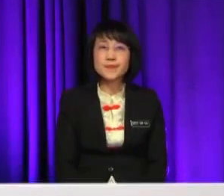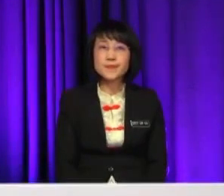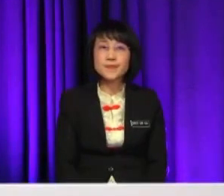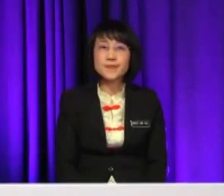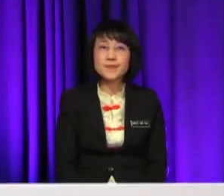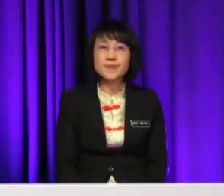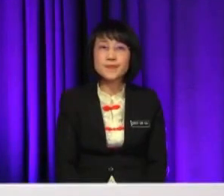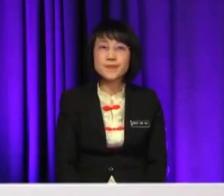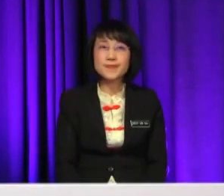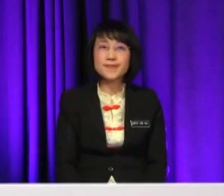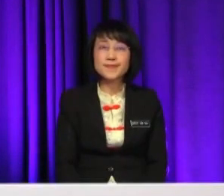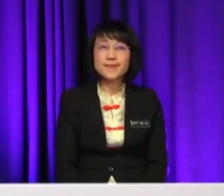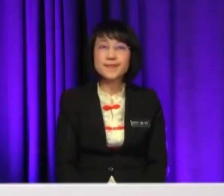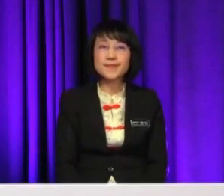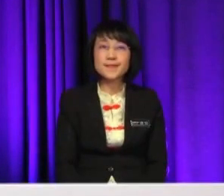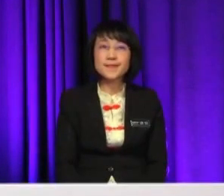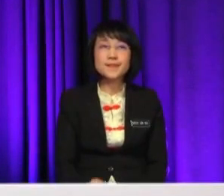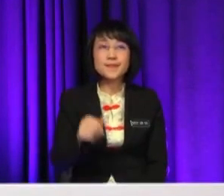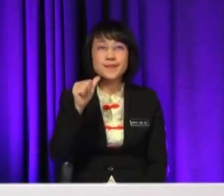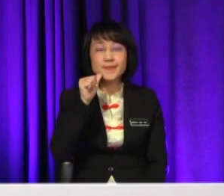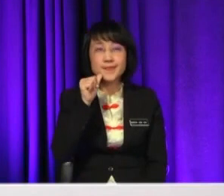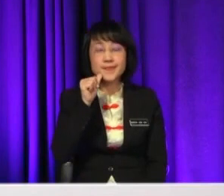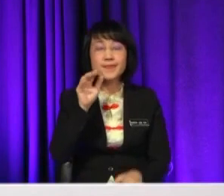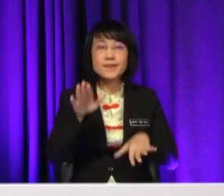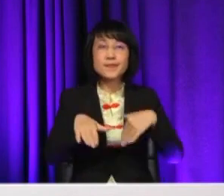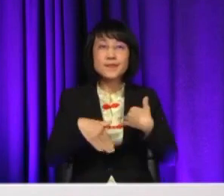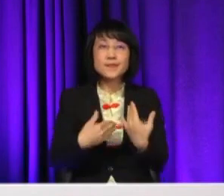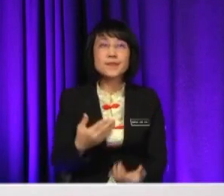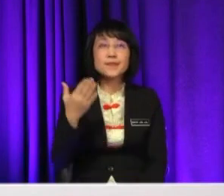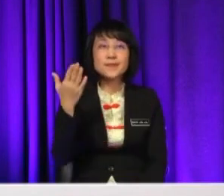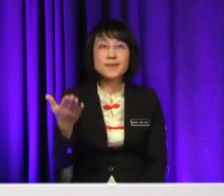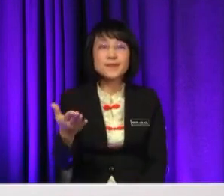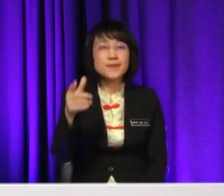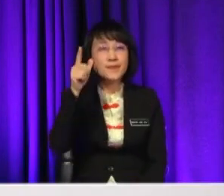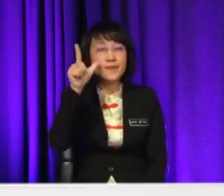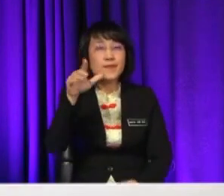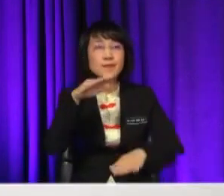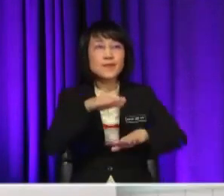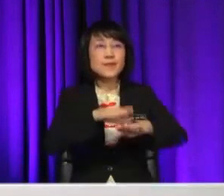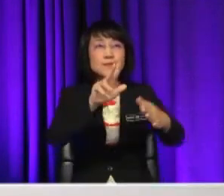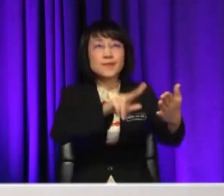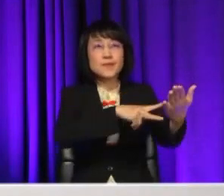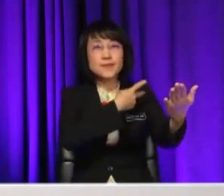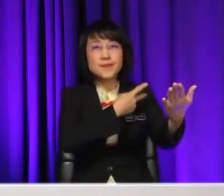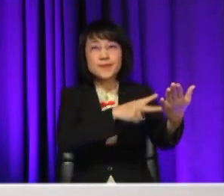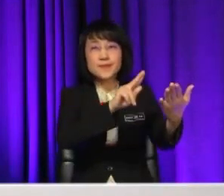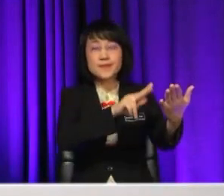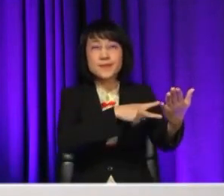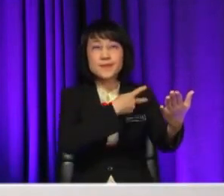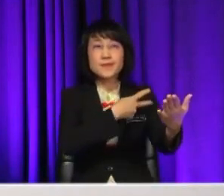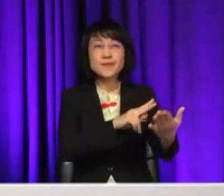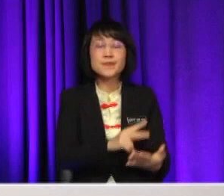little poet there. How do you look at the poems when we do it either in class or when you write your